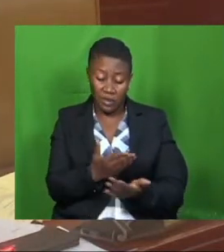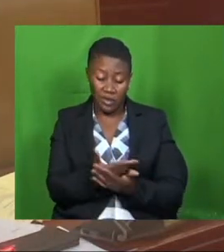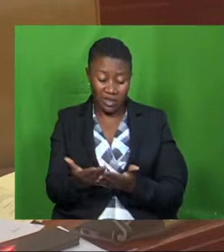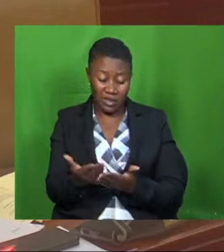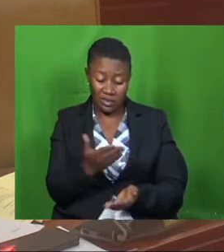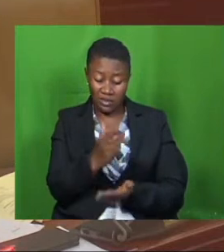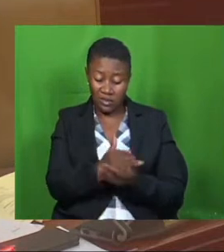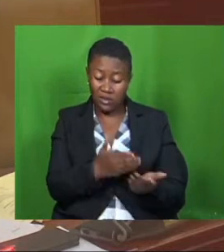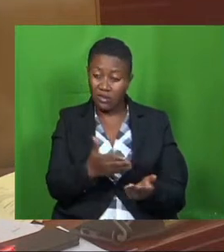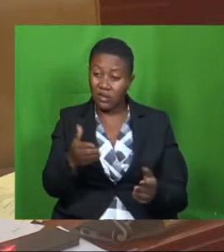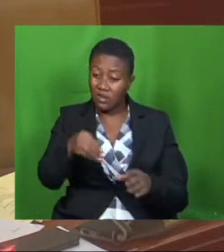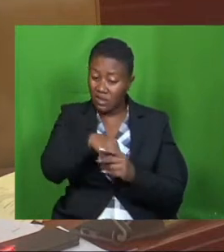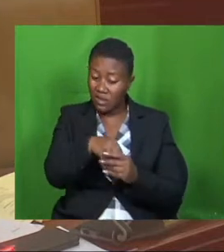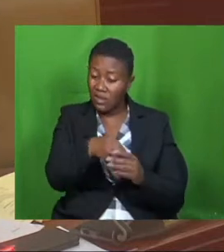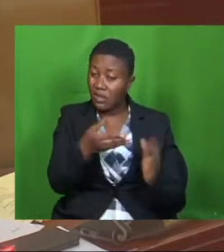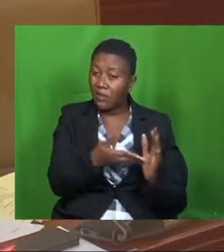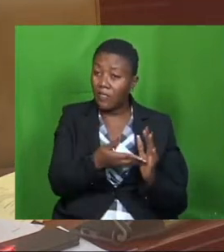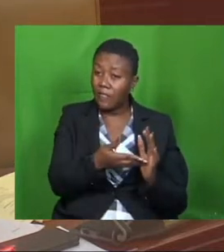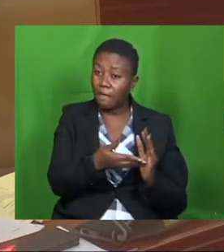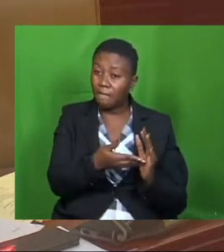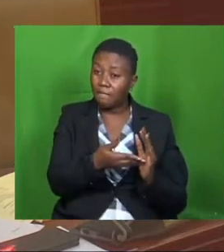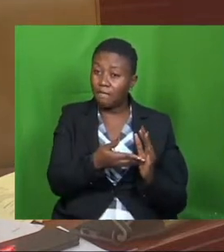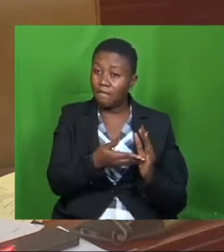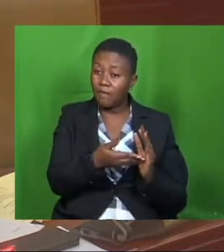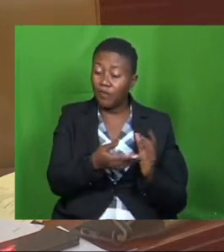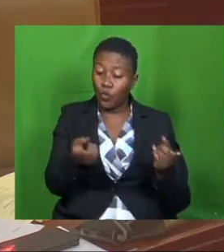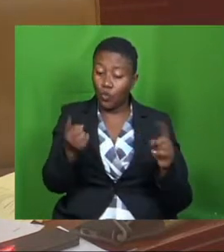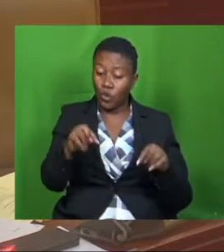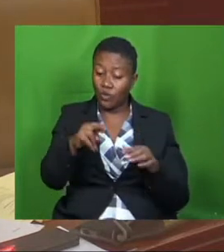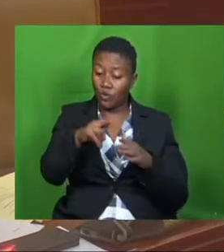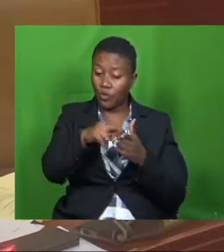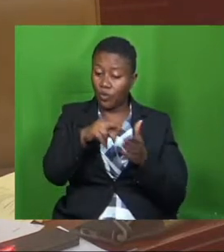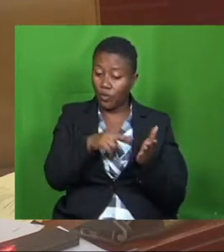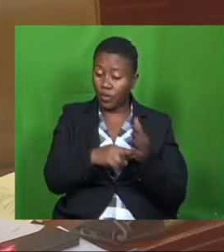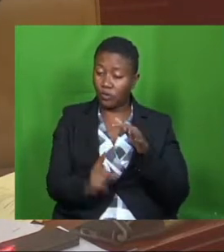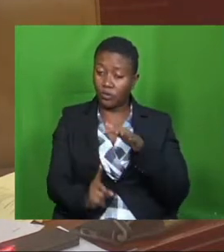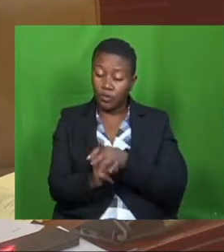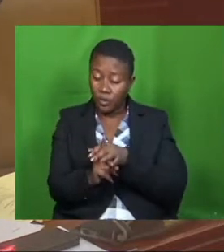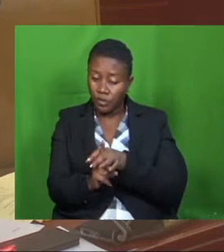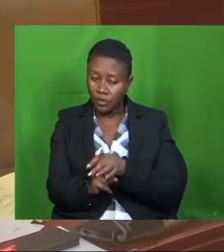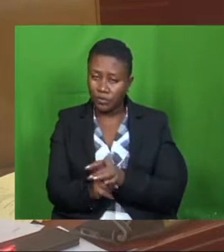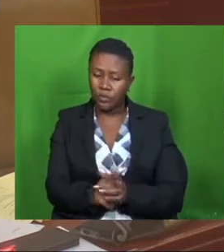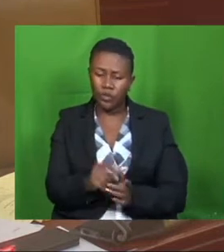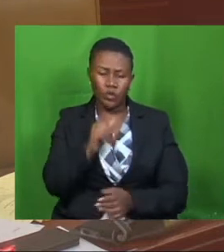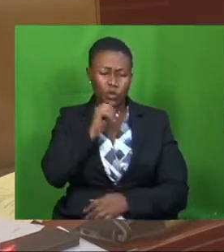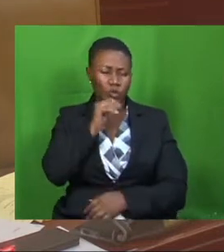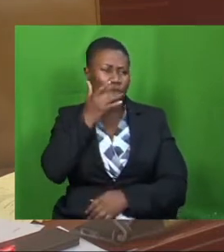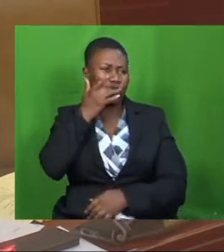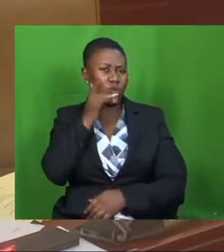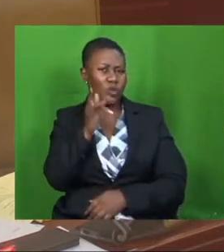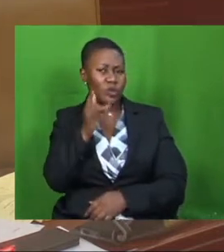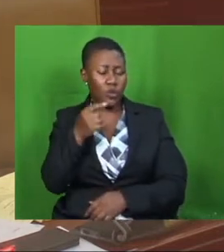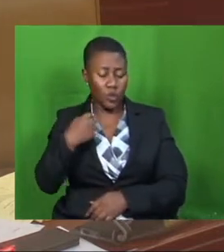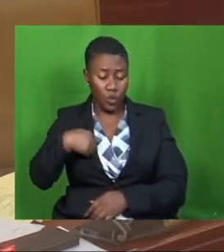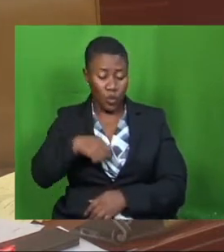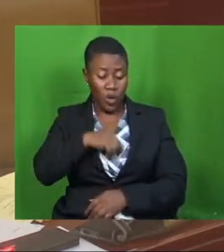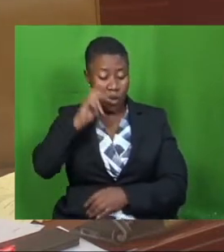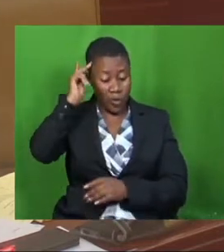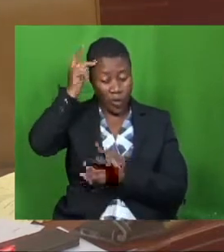I write to instruct, pay this man 5,000 cedis to construct this borehole. Paid, work